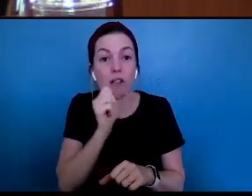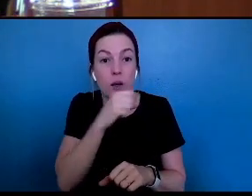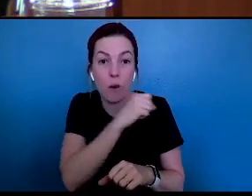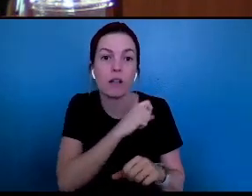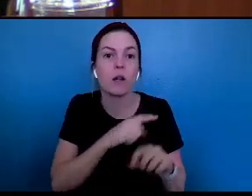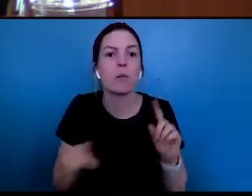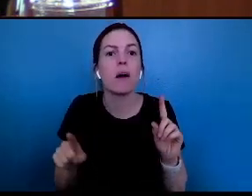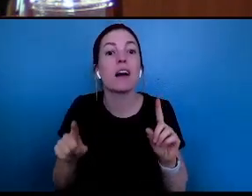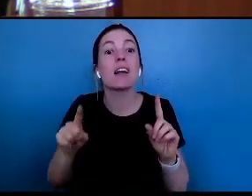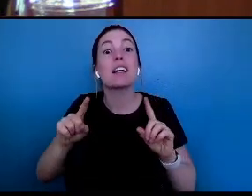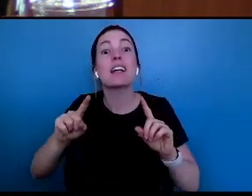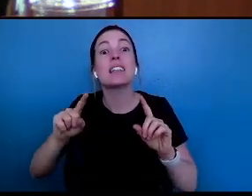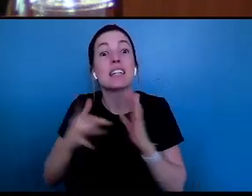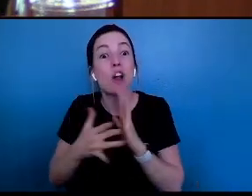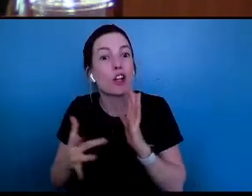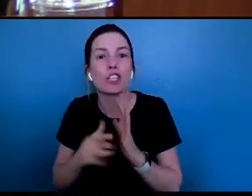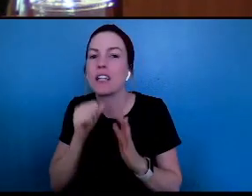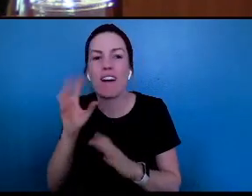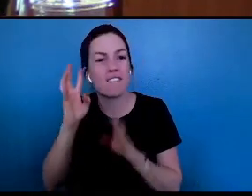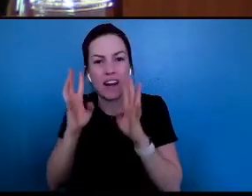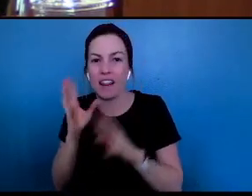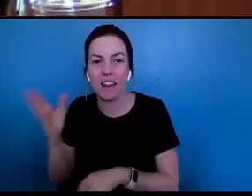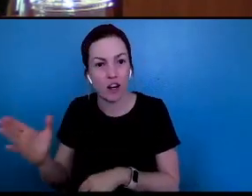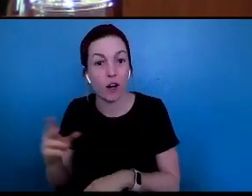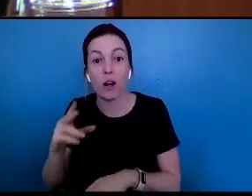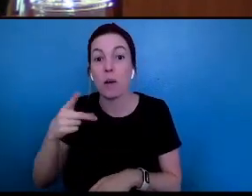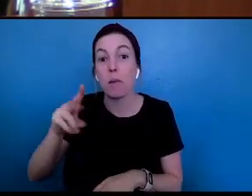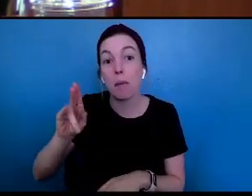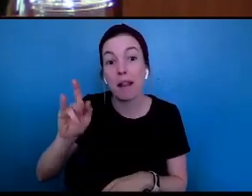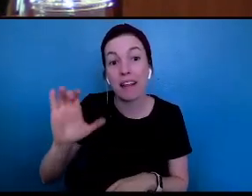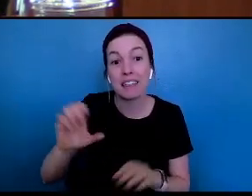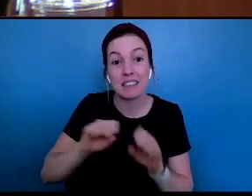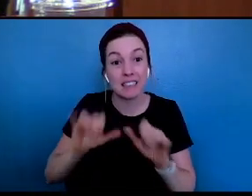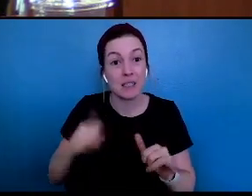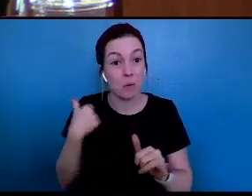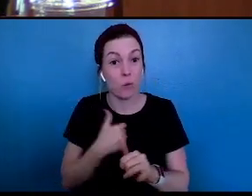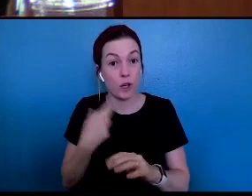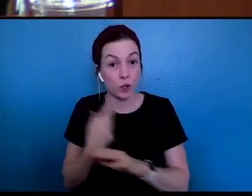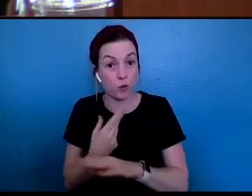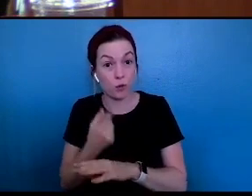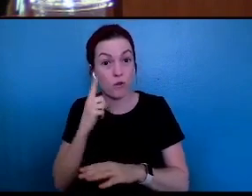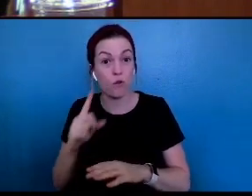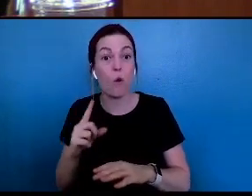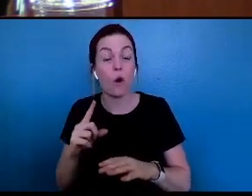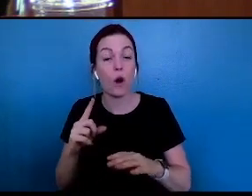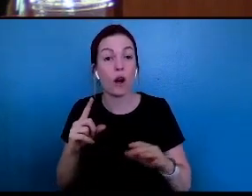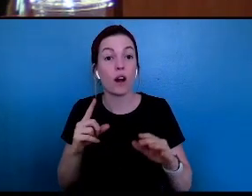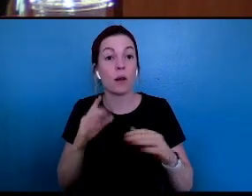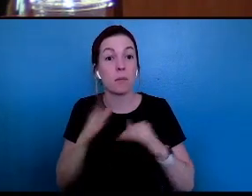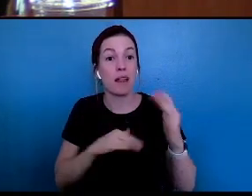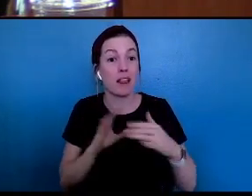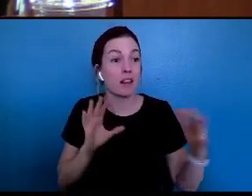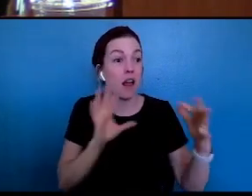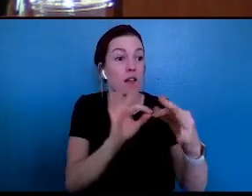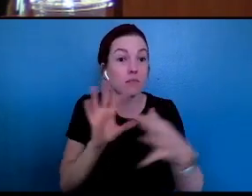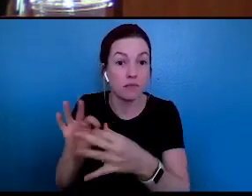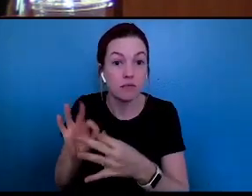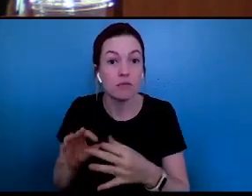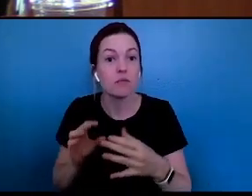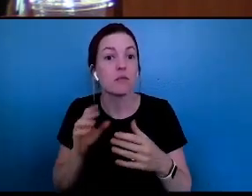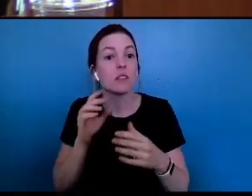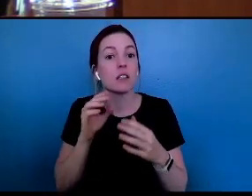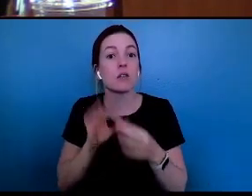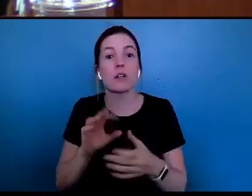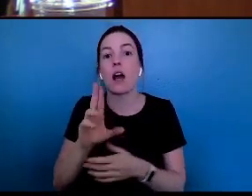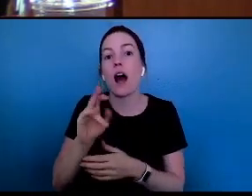in Taiwan. The POLIS system that we use to build bridges across people's ideas about Uber or other topics,